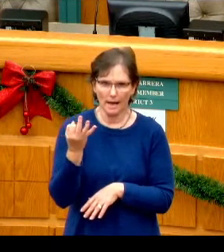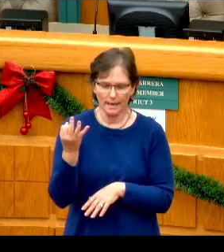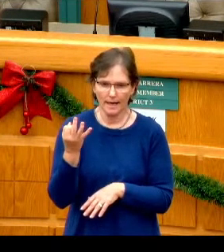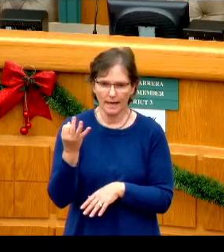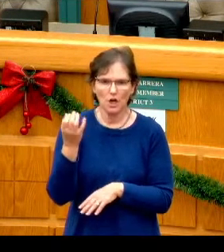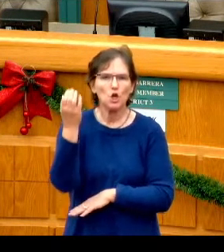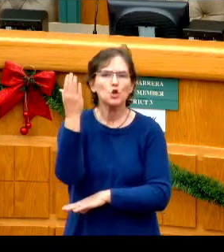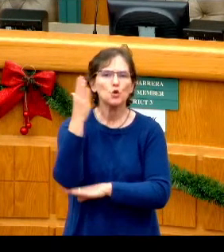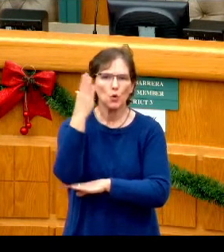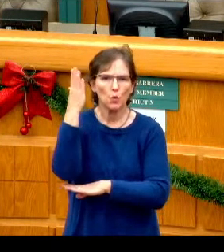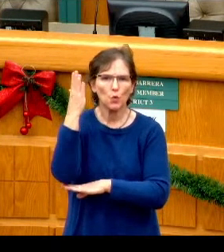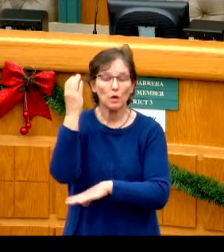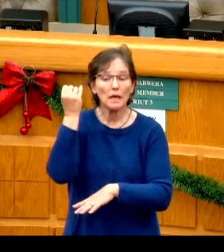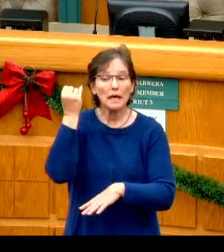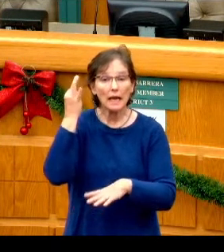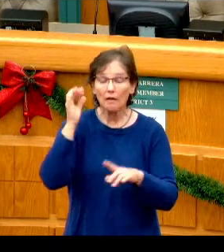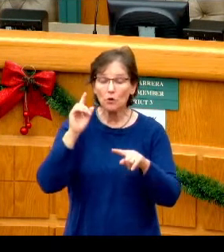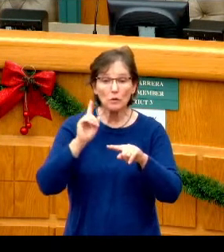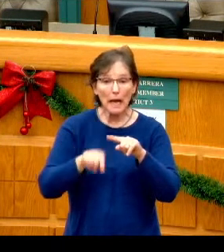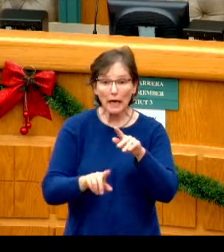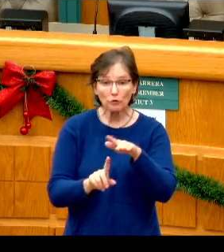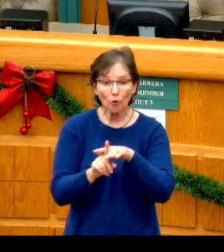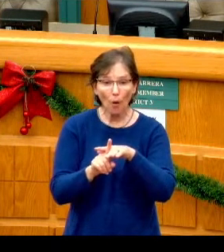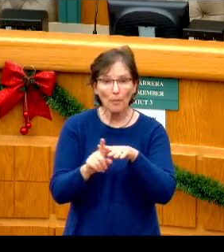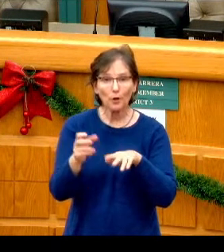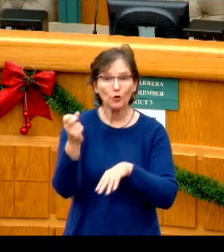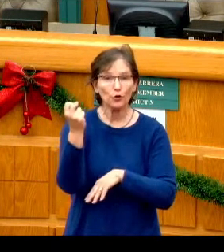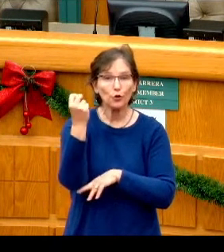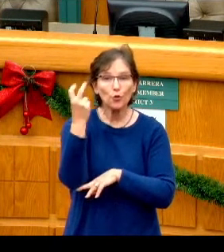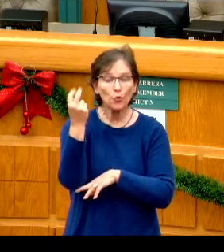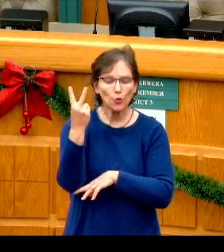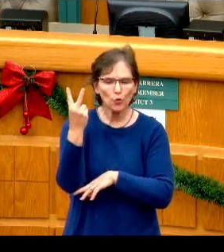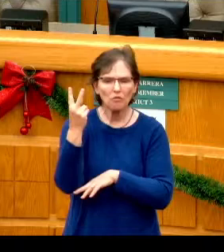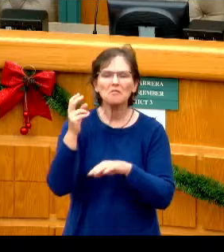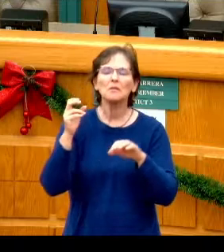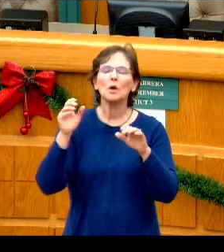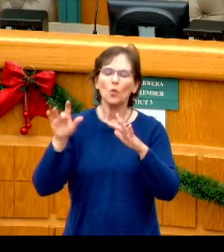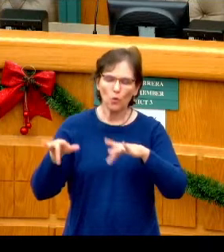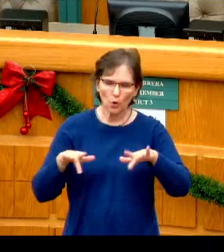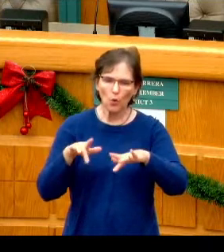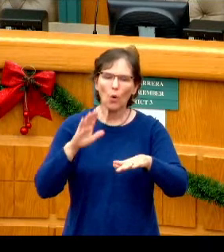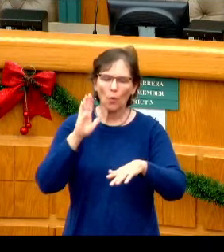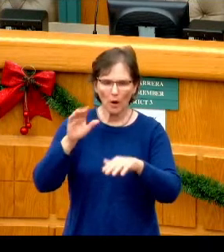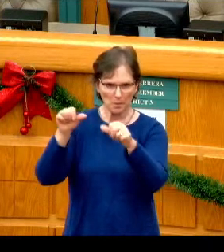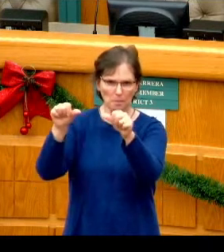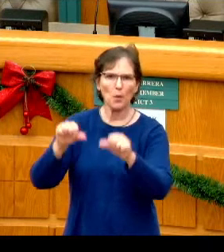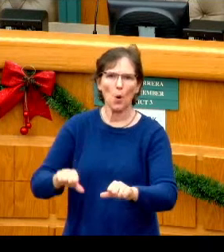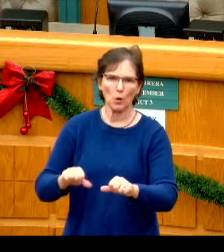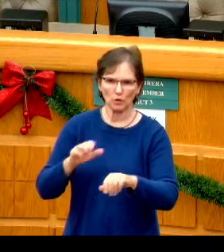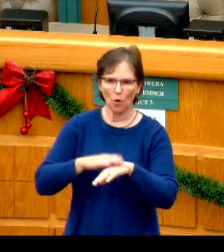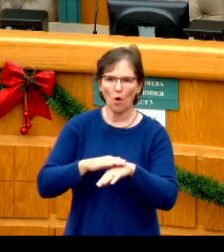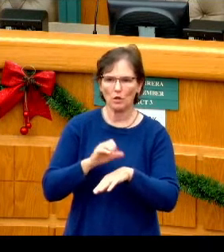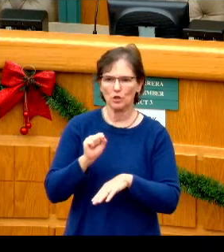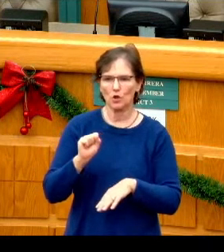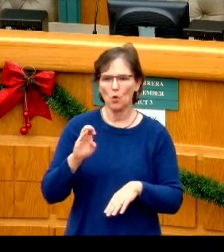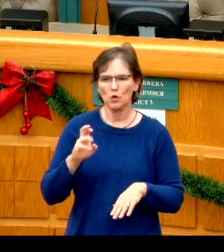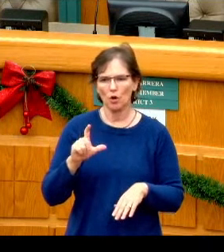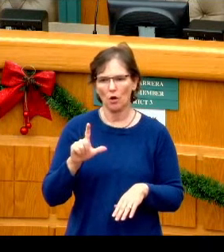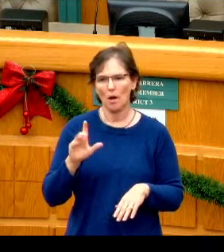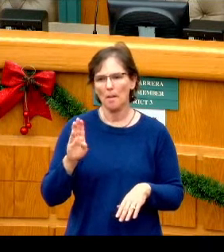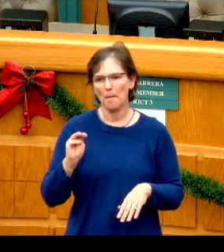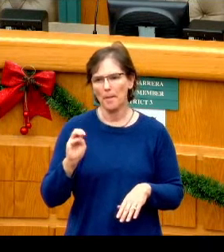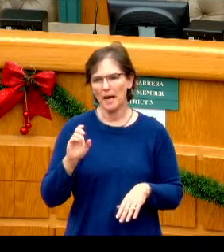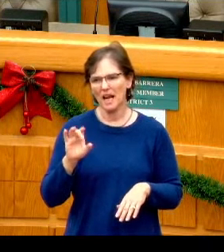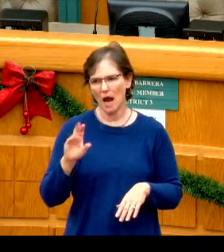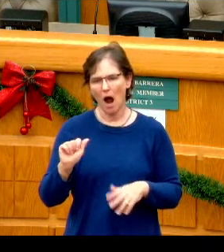noon, we also post those recordings on social media for you to find later on. So with that, I want